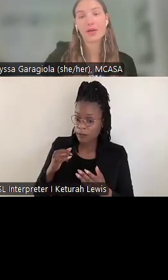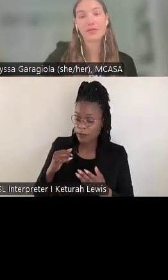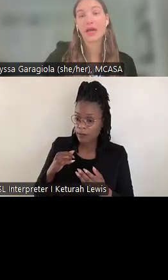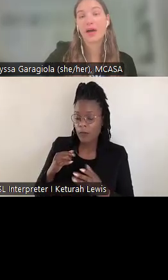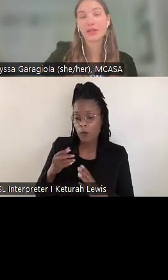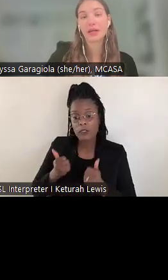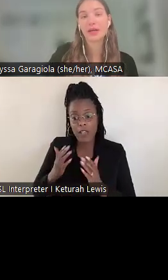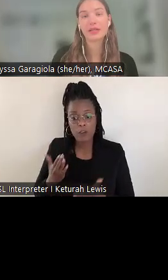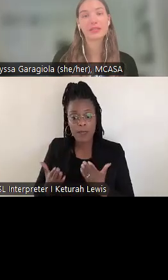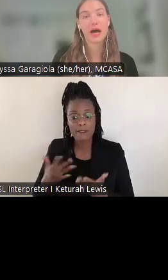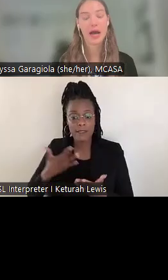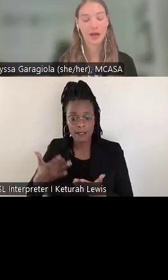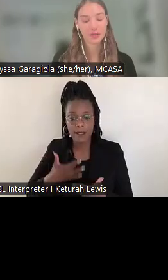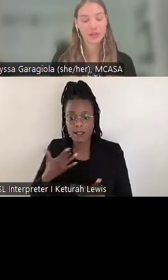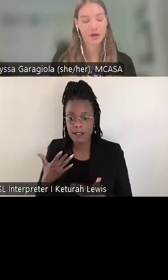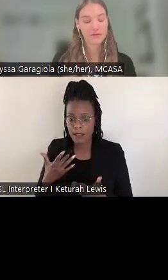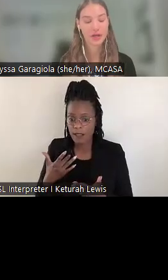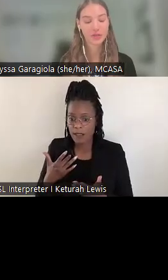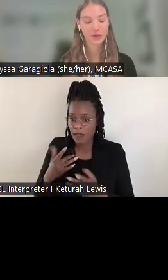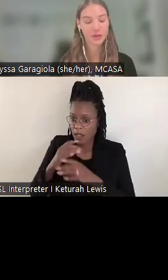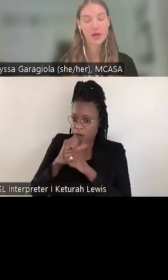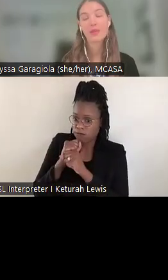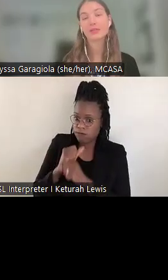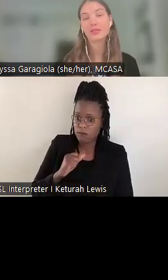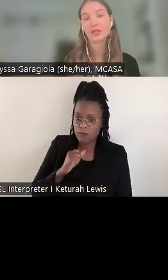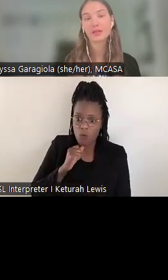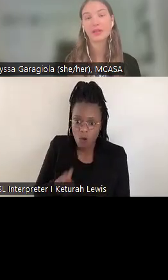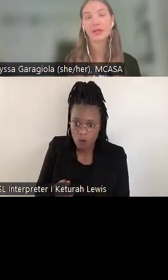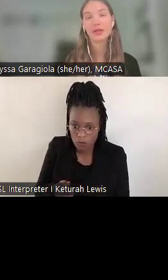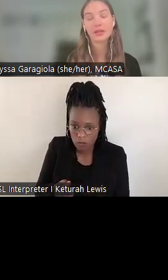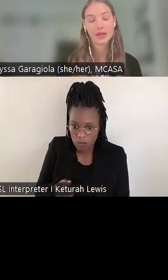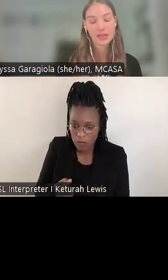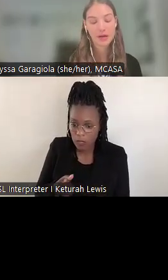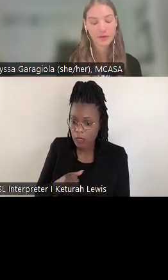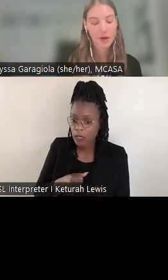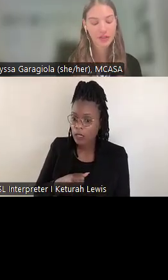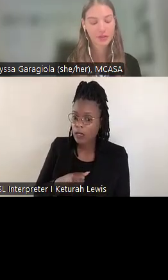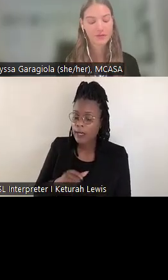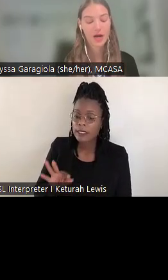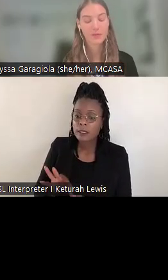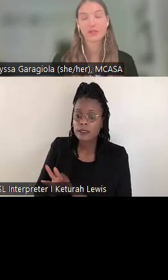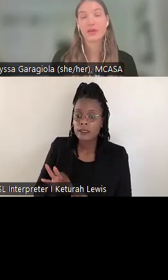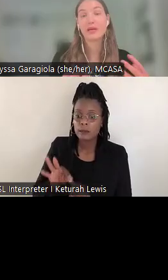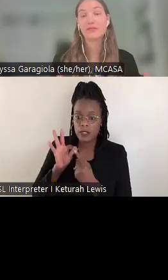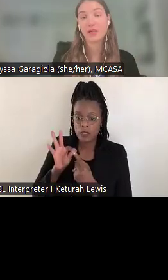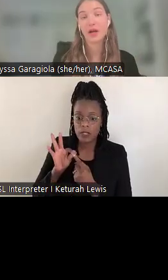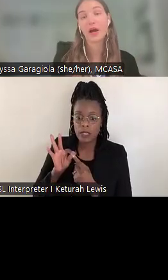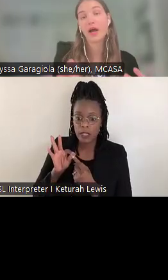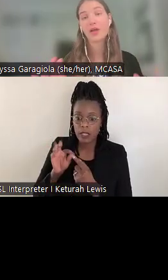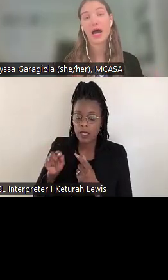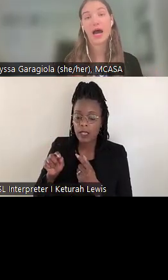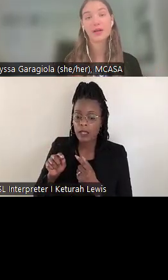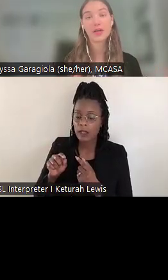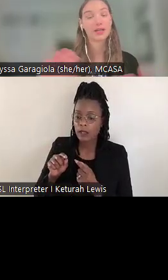working with the advocate is not actually confidential. And that's particularly in the case of correctional environments. So they may